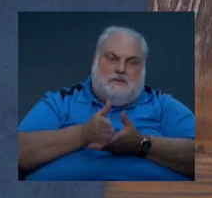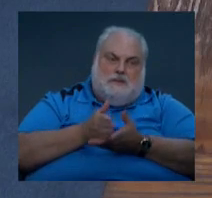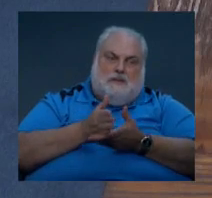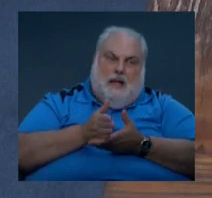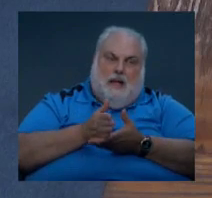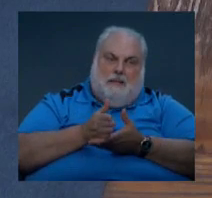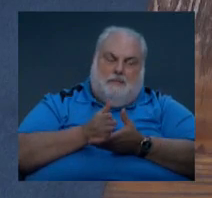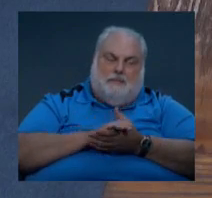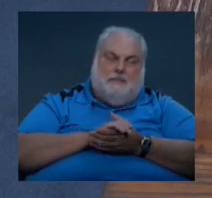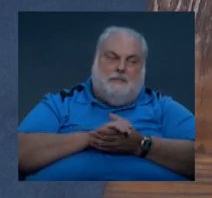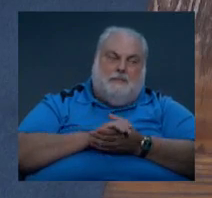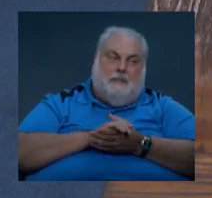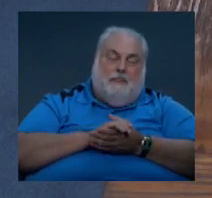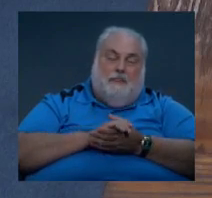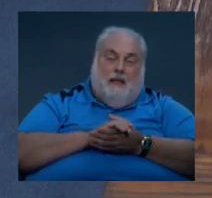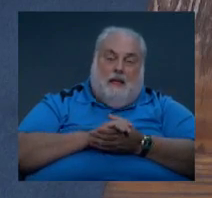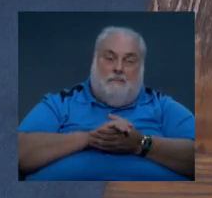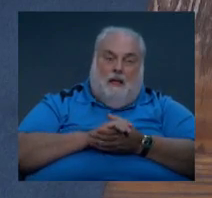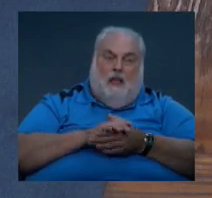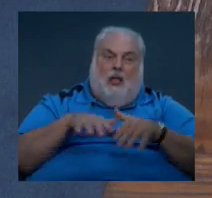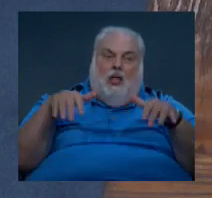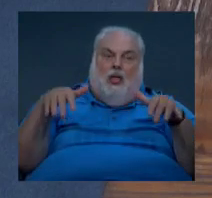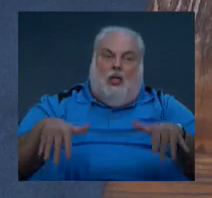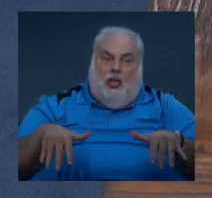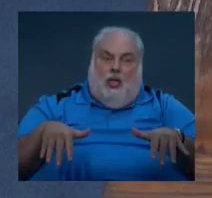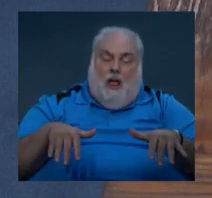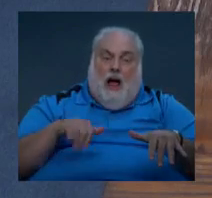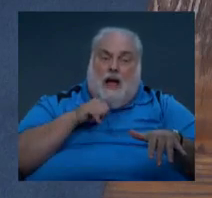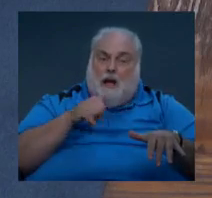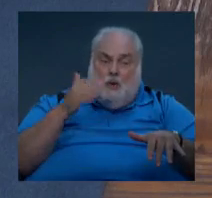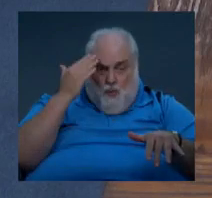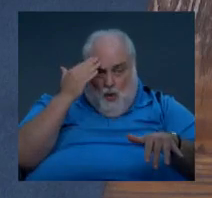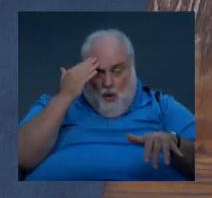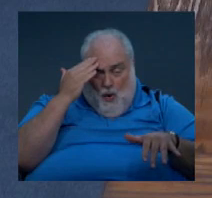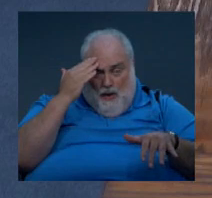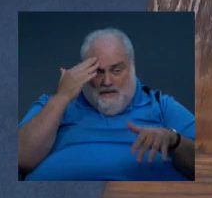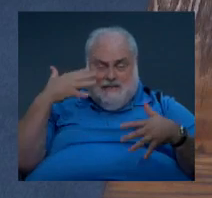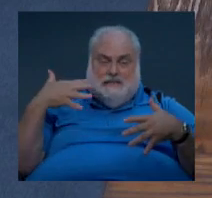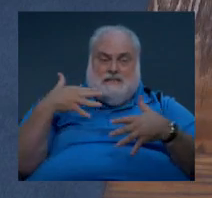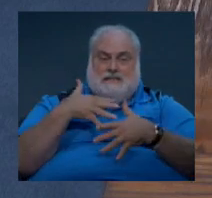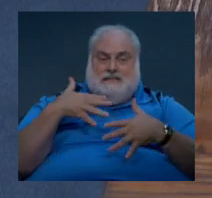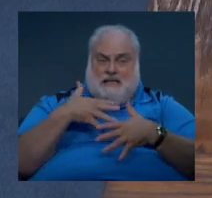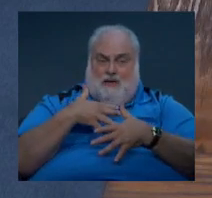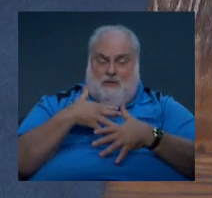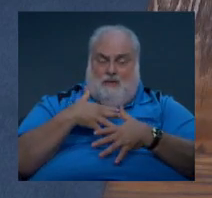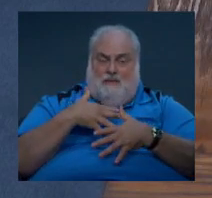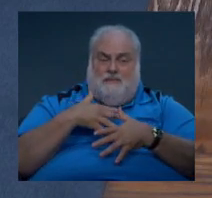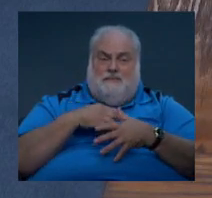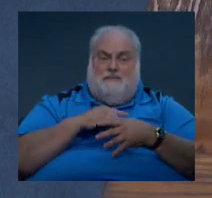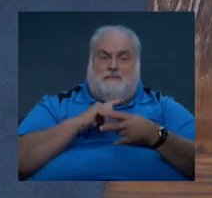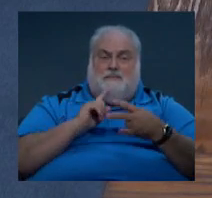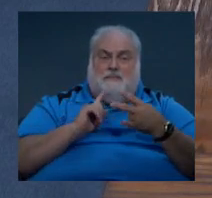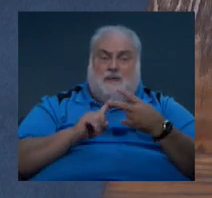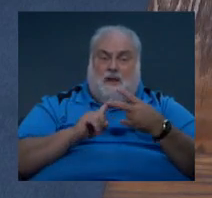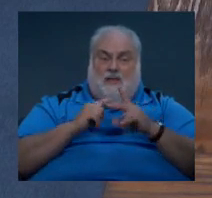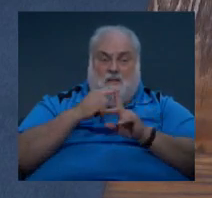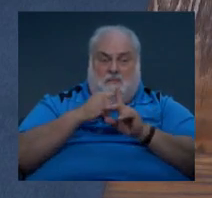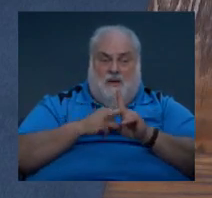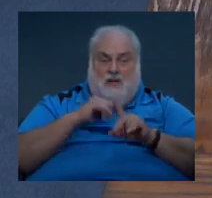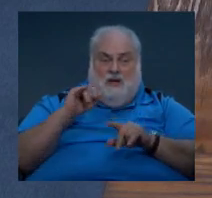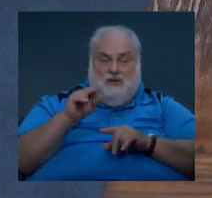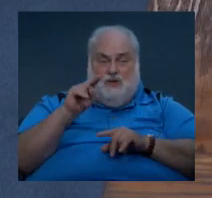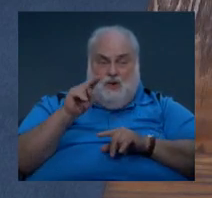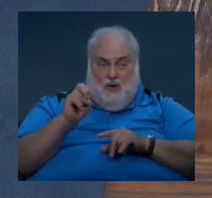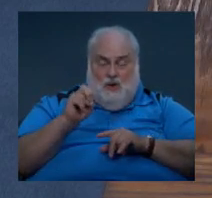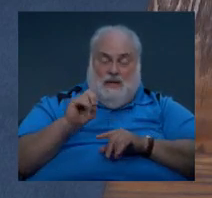So the unknown is very scary for a lot of the employees. We also are in June, as you know, in a